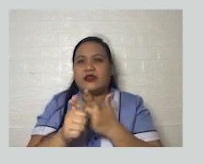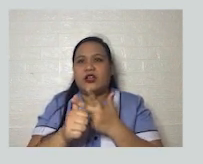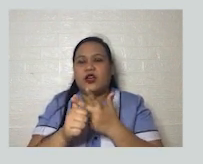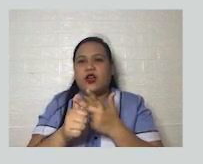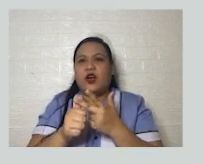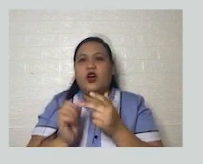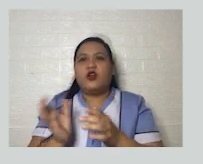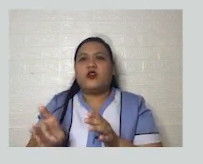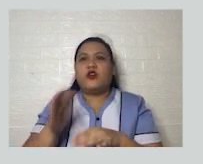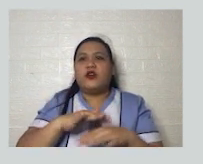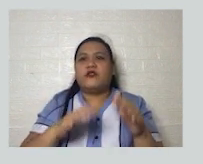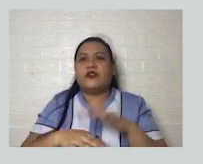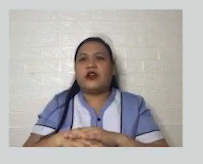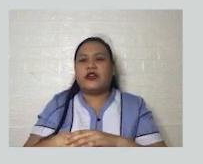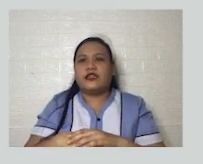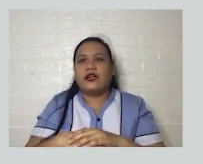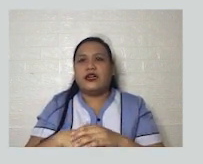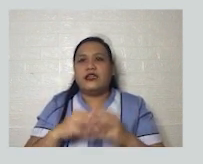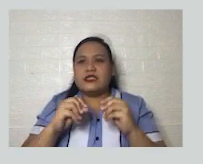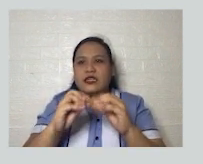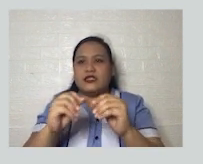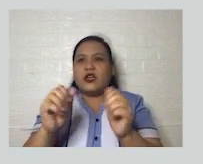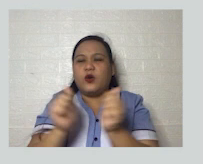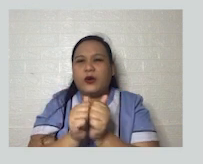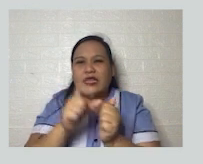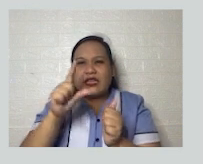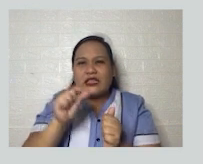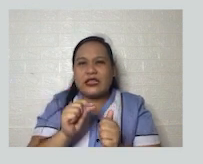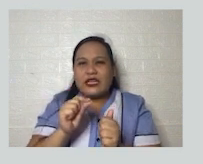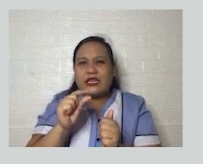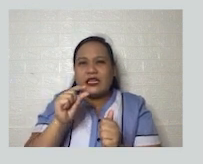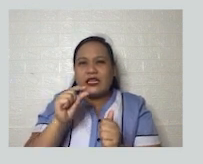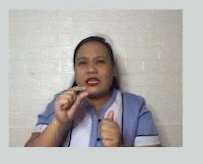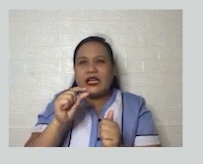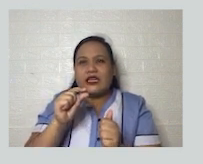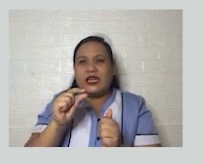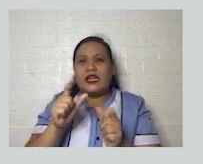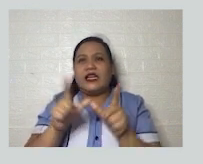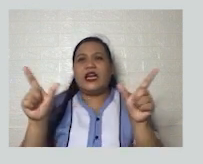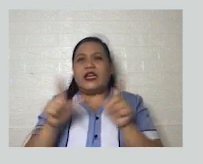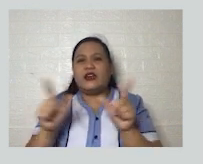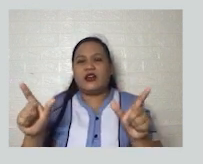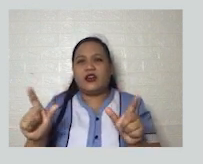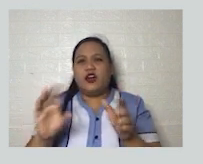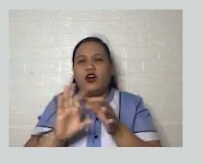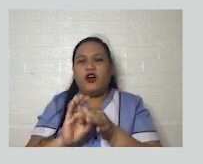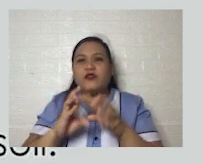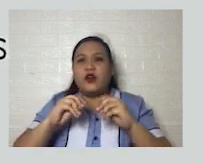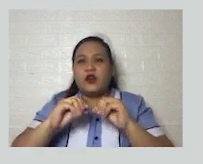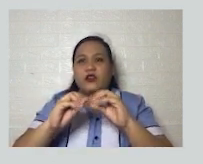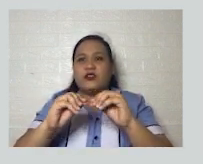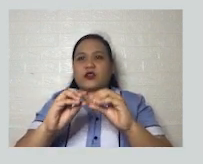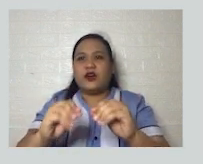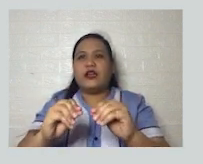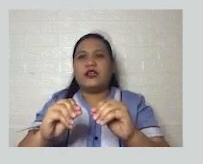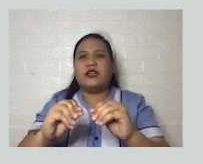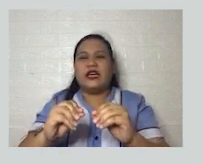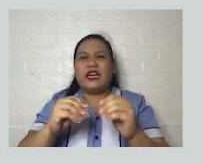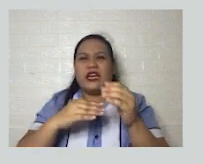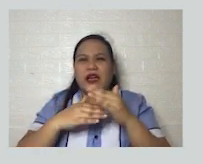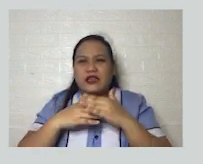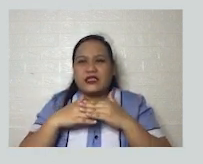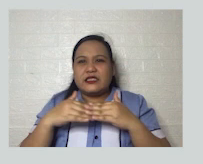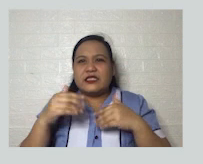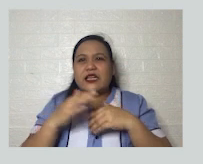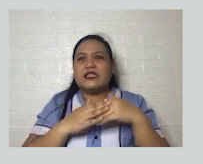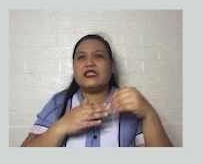with thin layer of fine sufficient enough to cover the seeds. Fourth step, gently